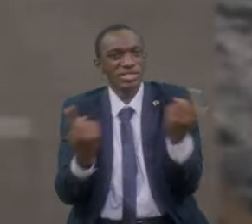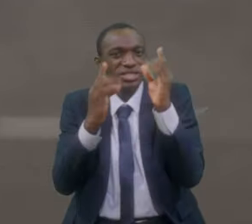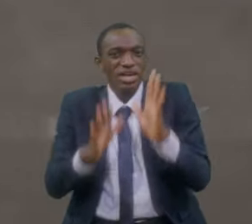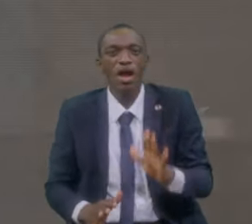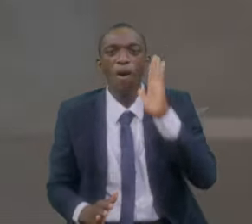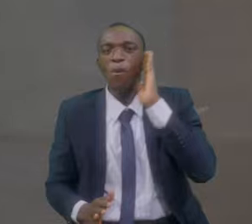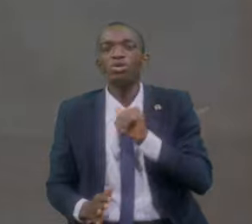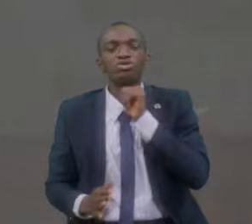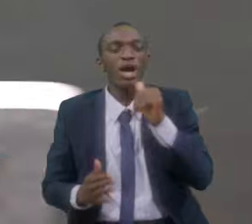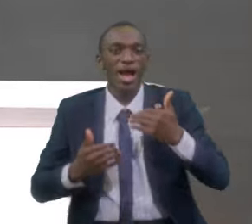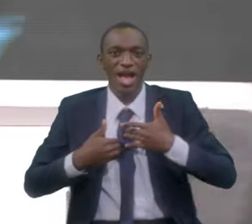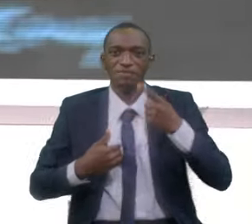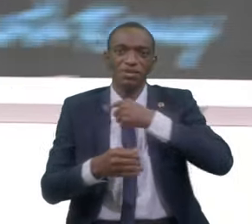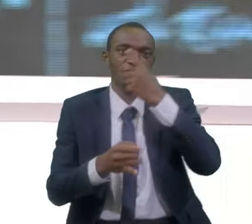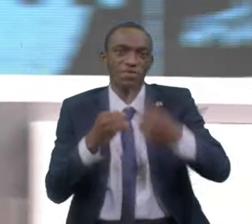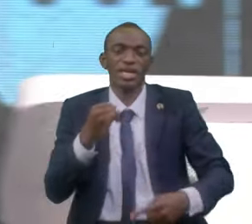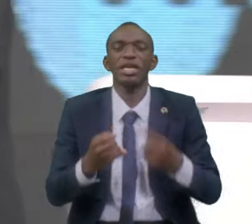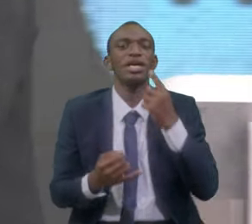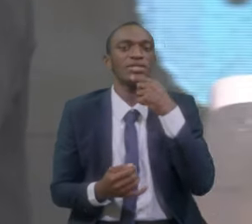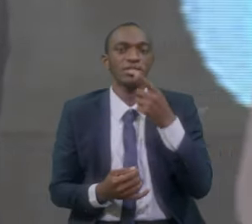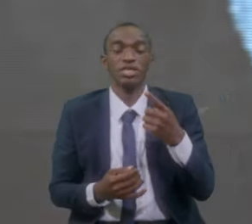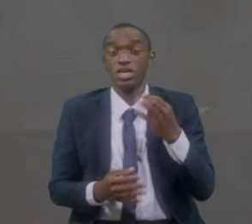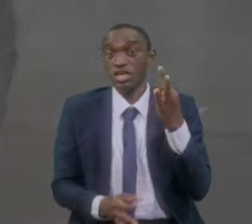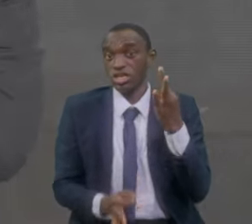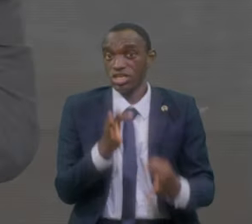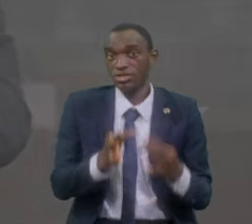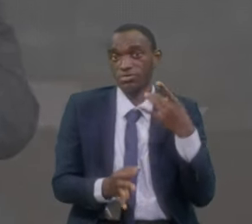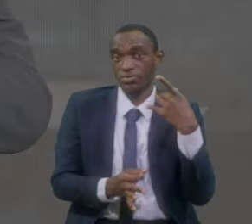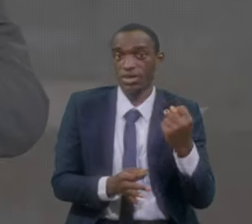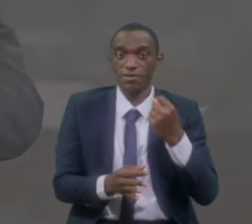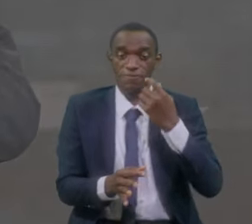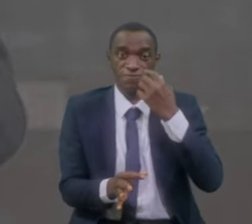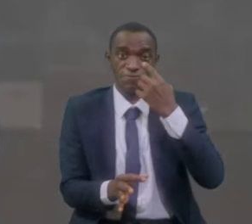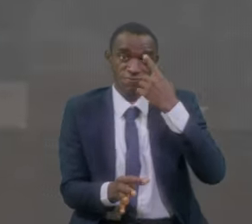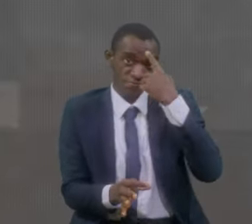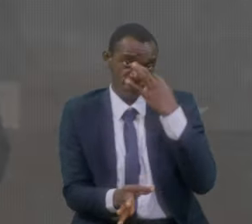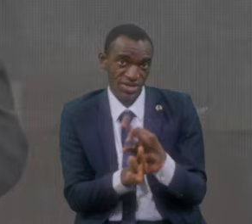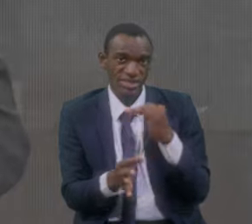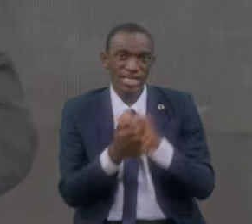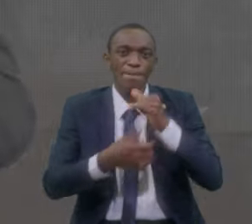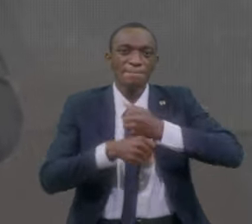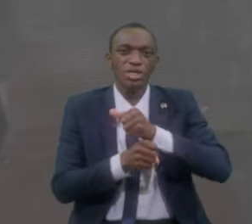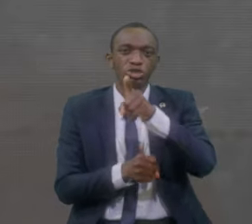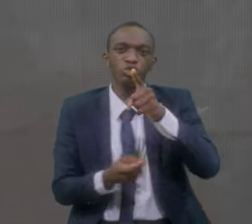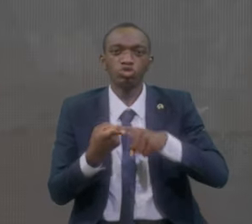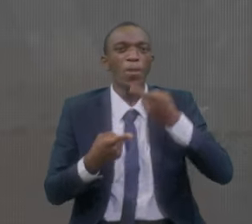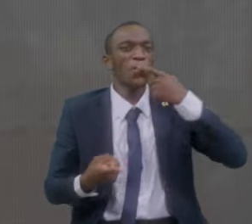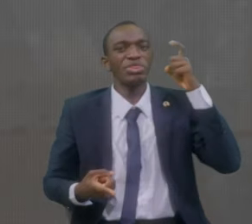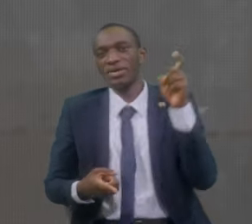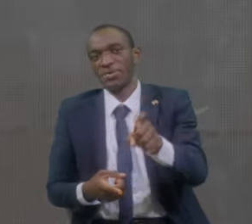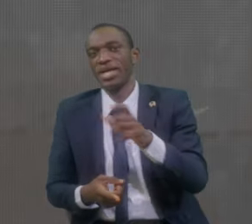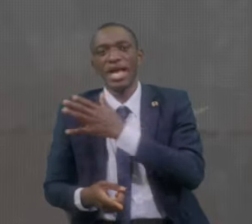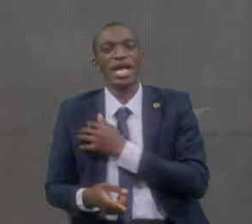say. And it's the faith that makes you to decree and say,